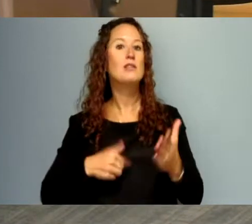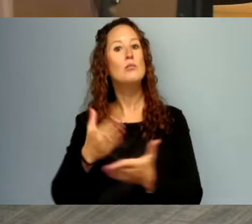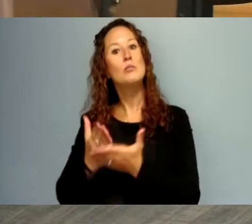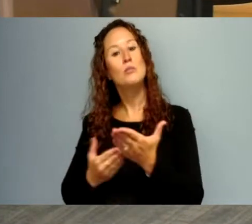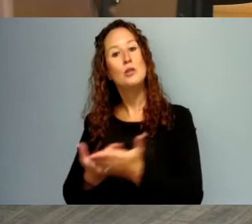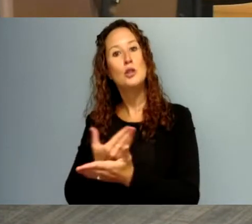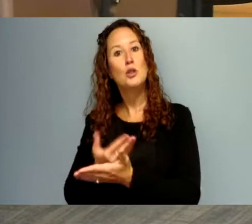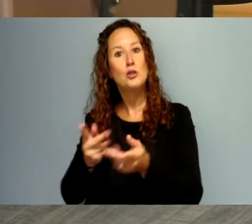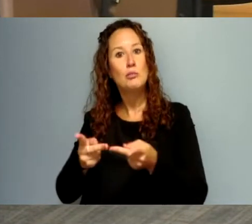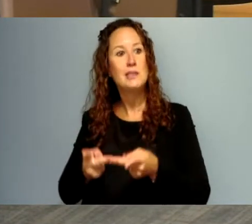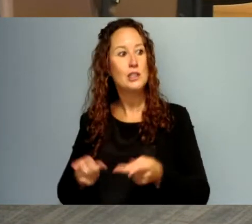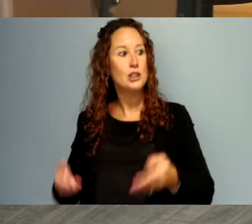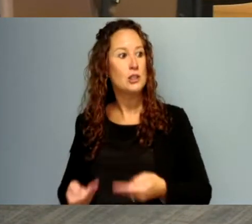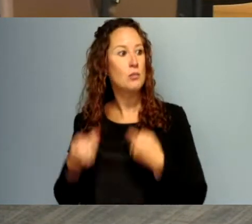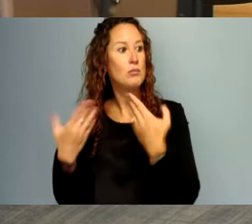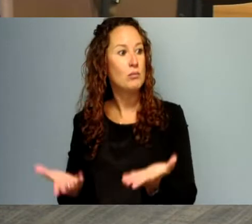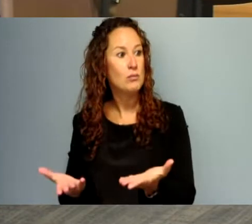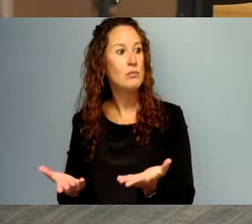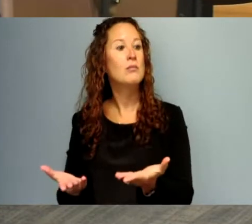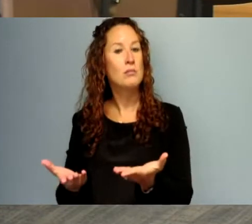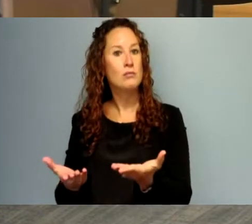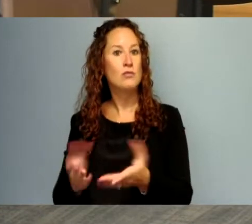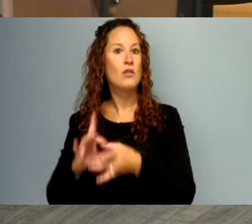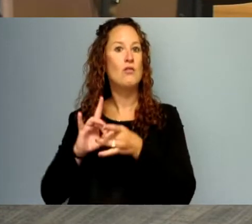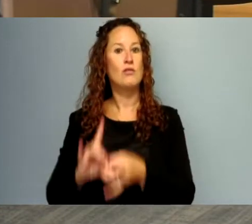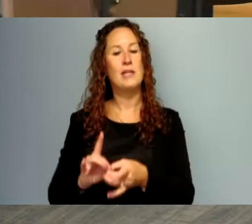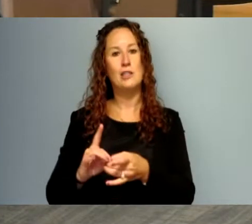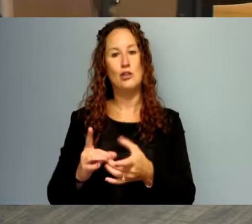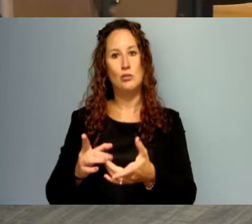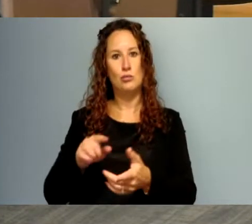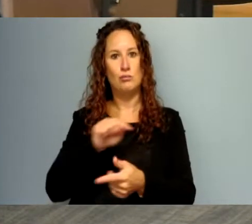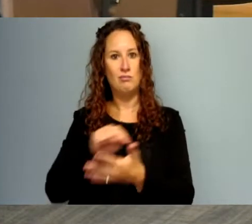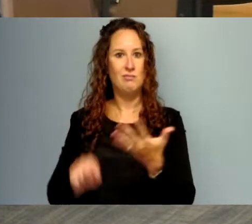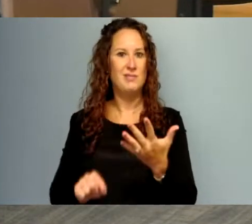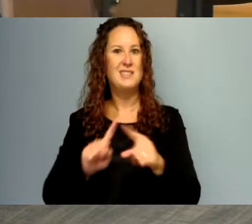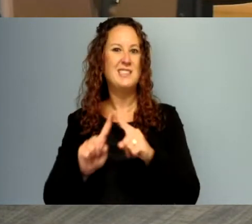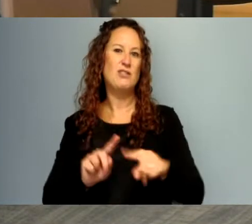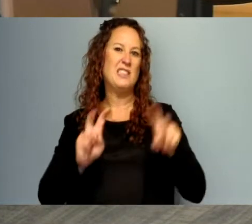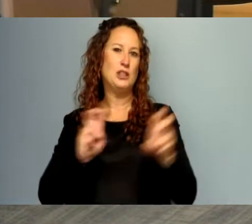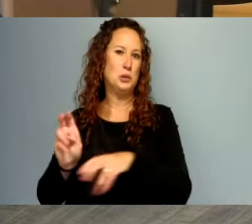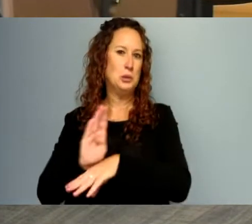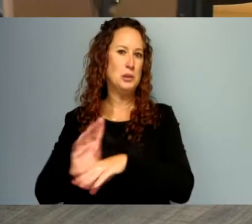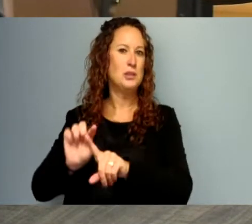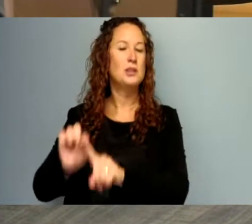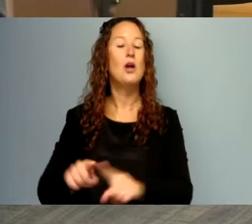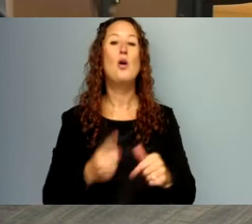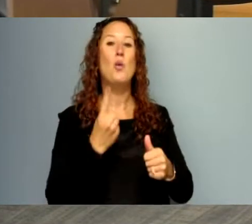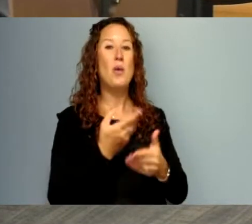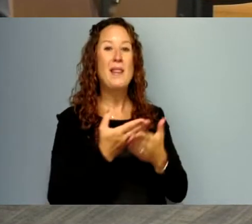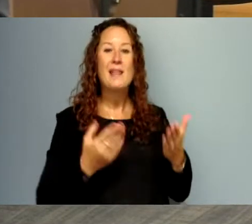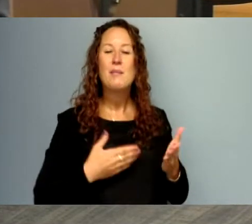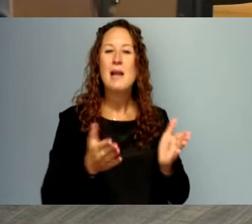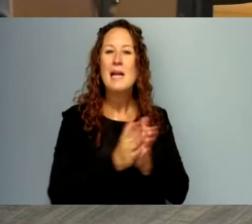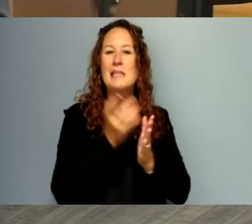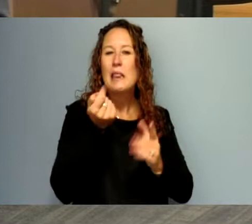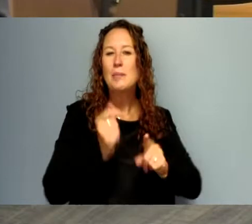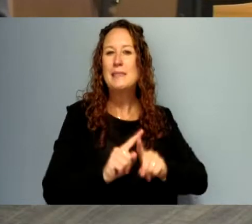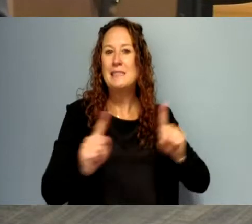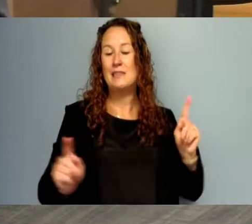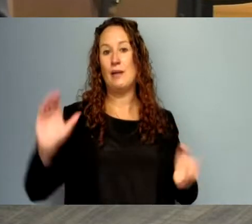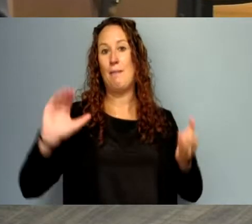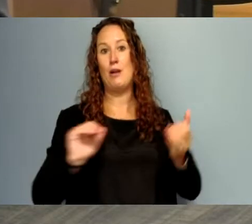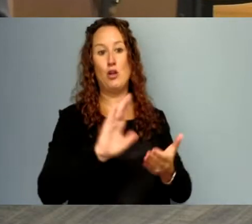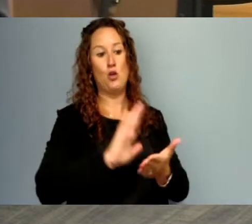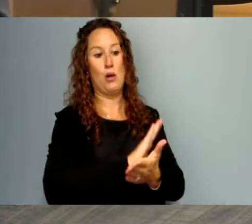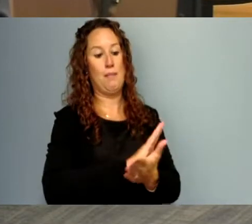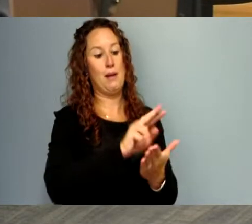through my opioid litigation. The only thing that I would ask that is a little different than what you see reflected